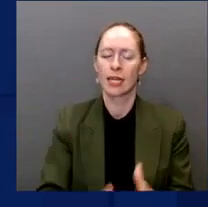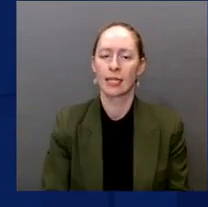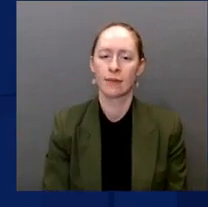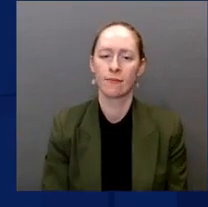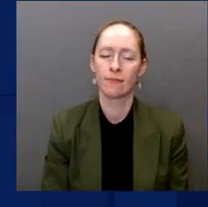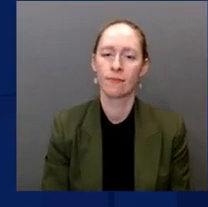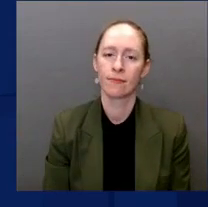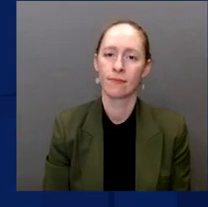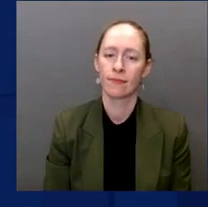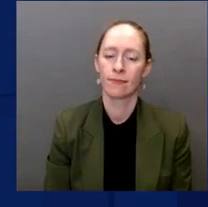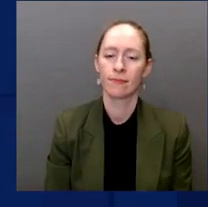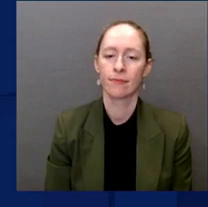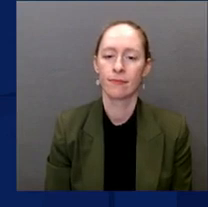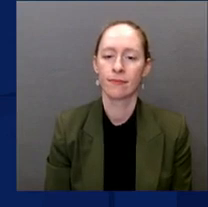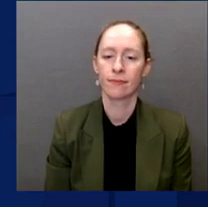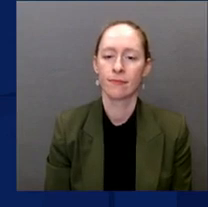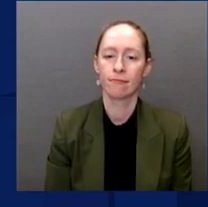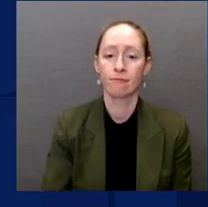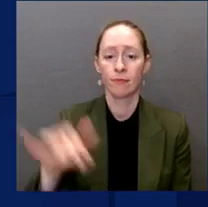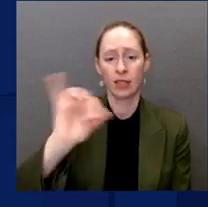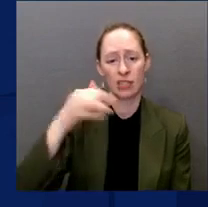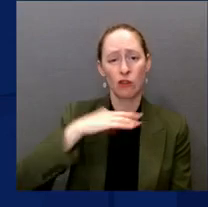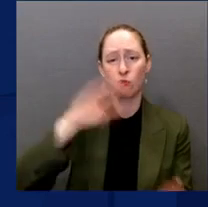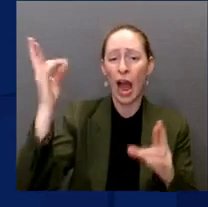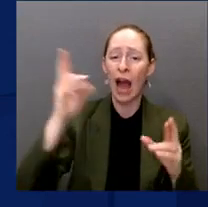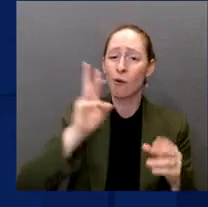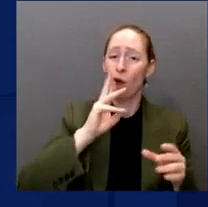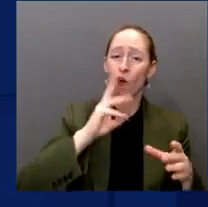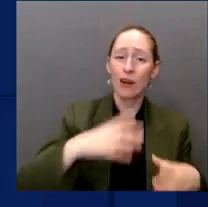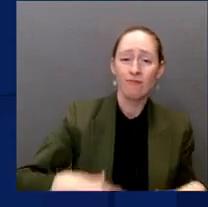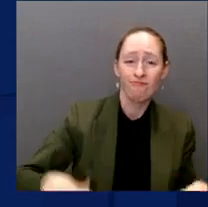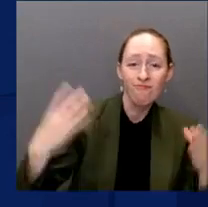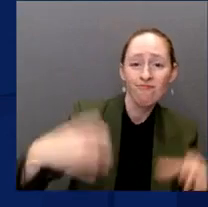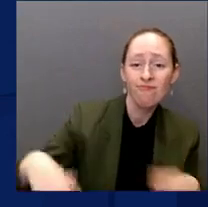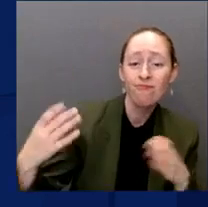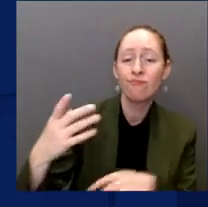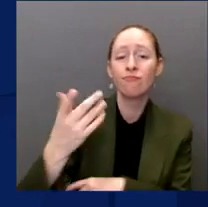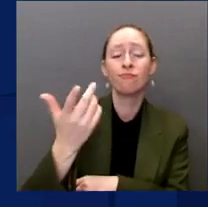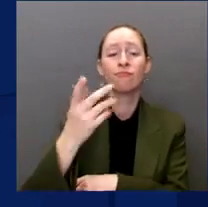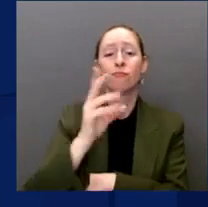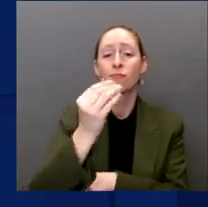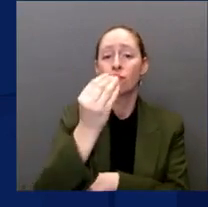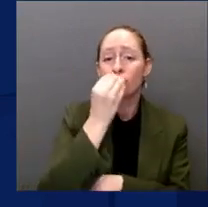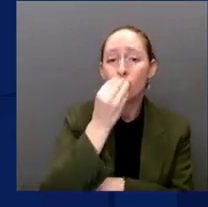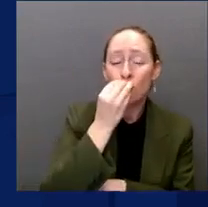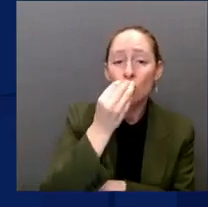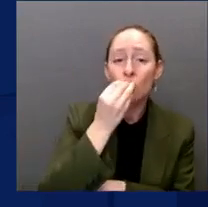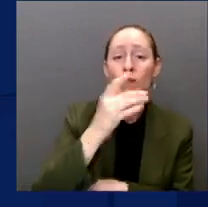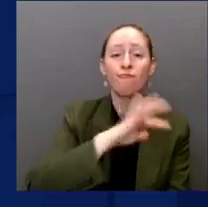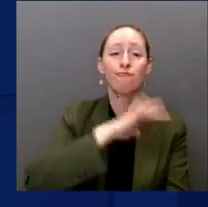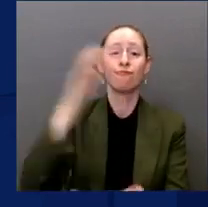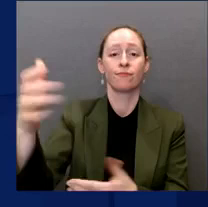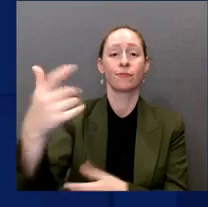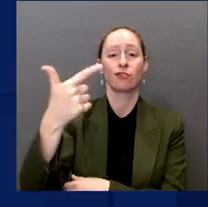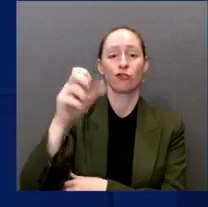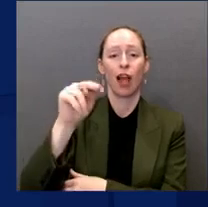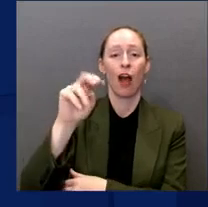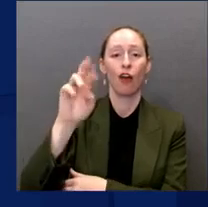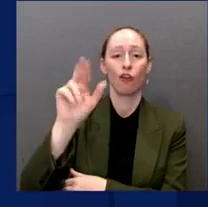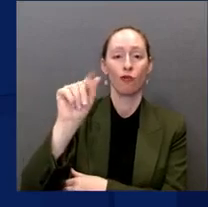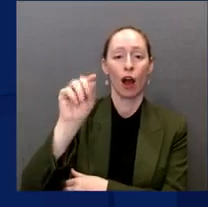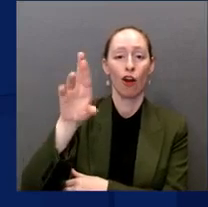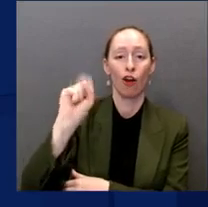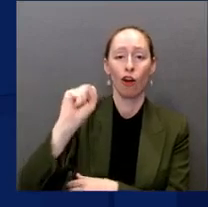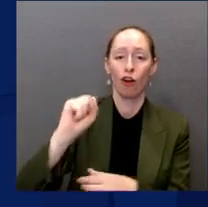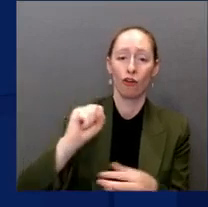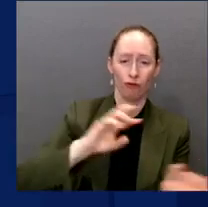generators. We have scheduled everything we can possibly do, we think, and so do the mayors and governor, that we've